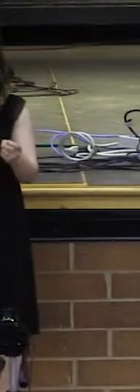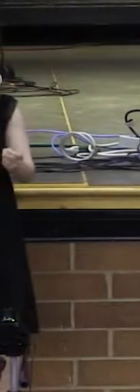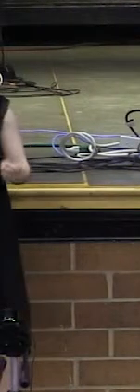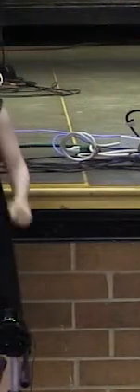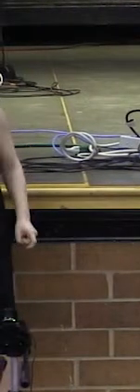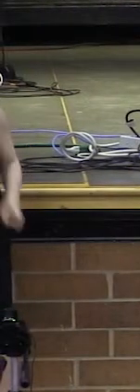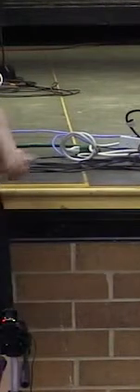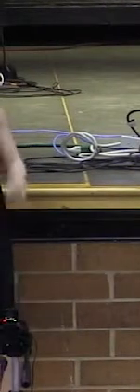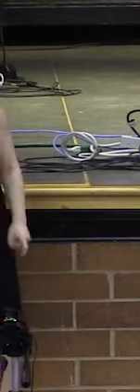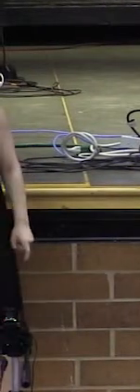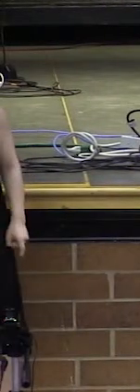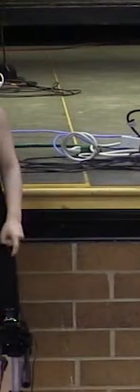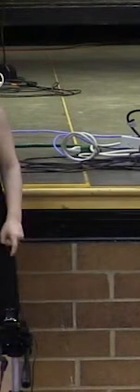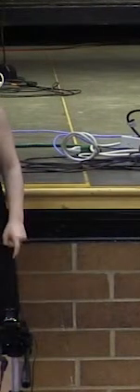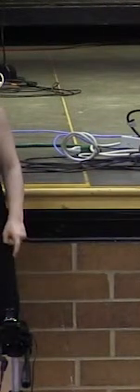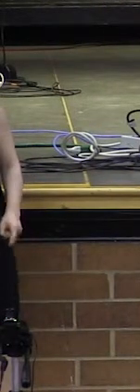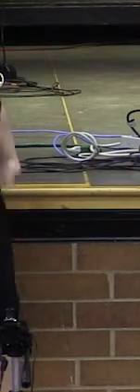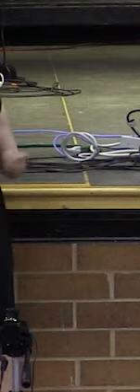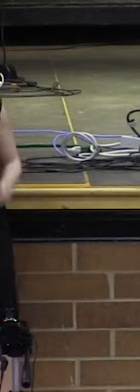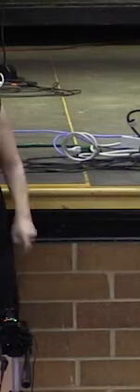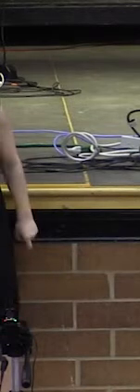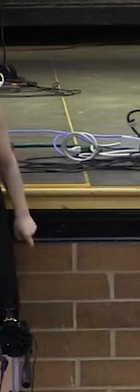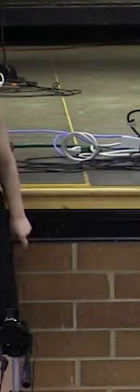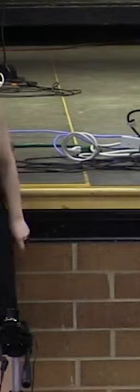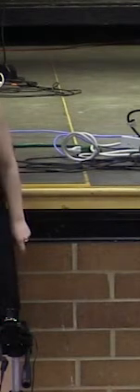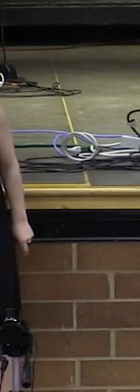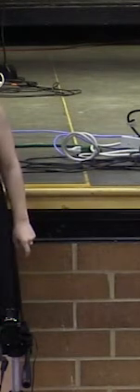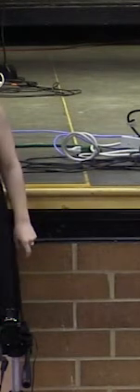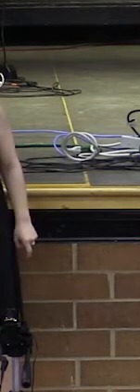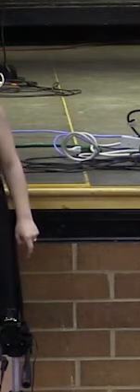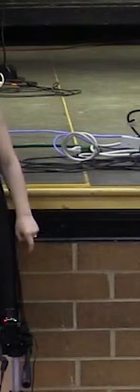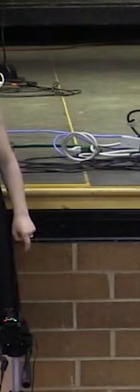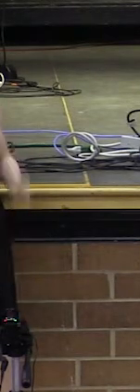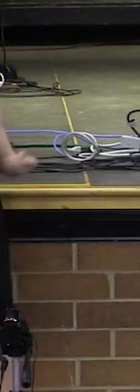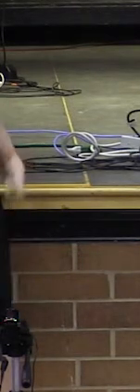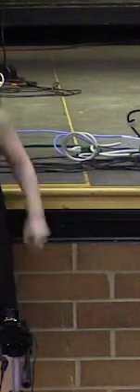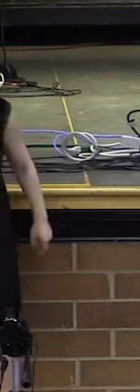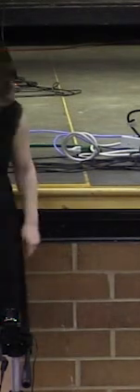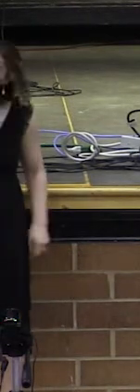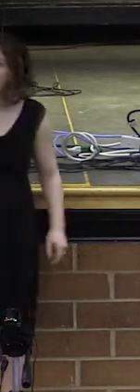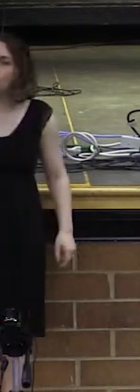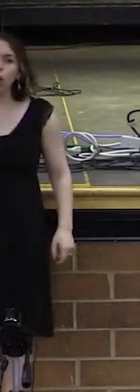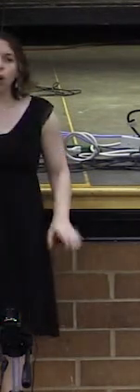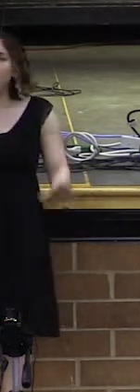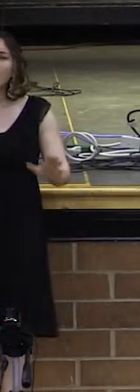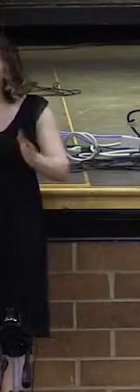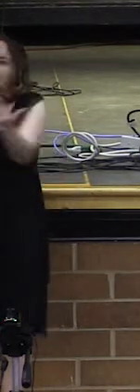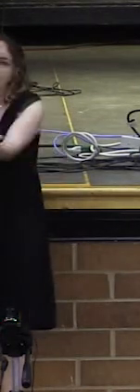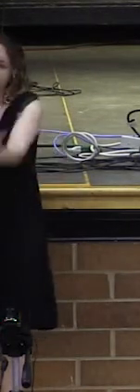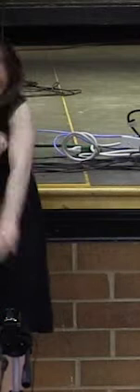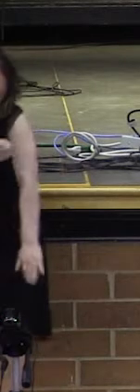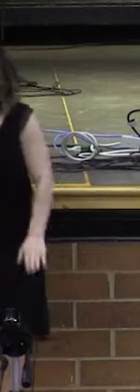sin no this is true gentlemen I thank God that I was brought up without prejudice without you know looking down on people for